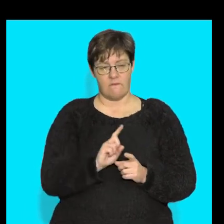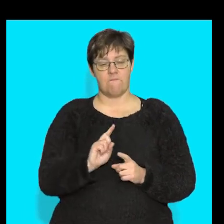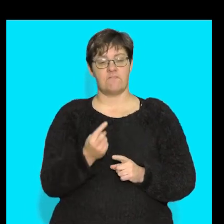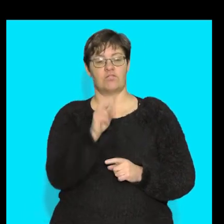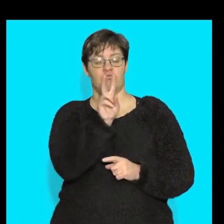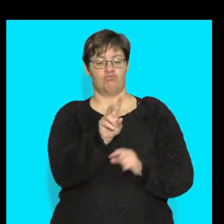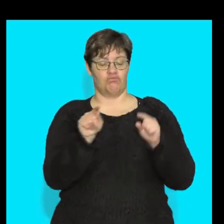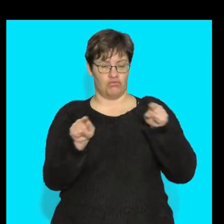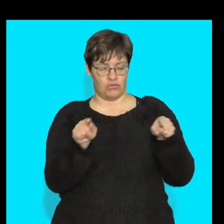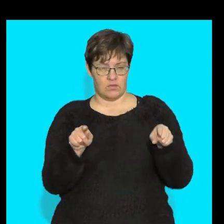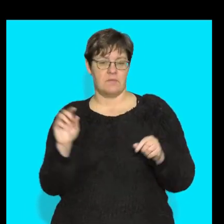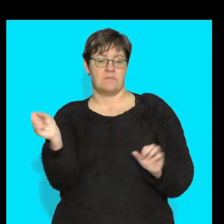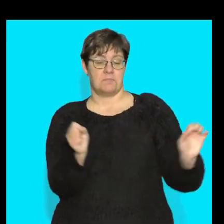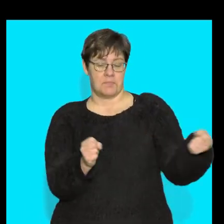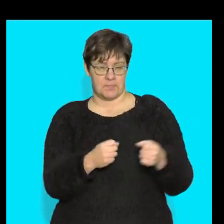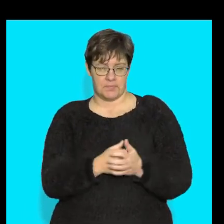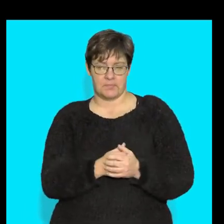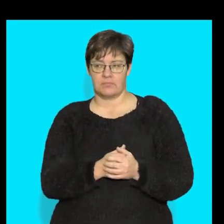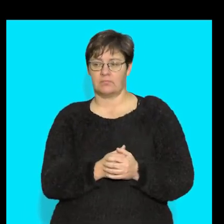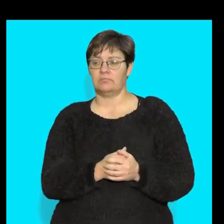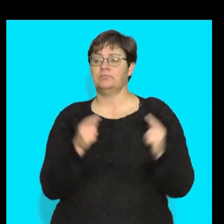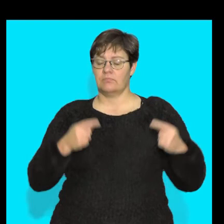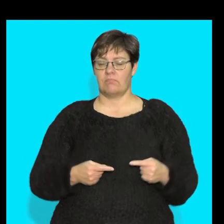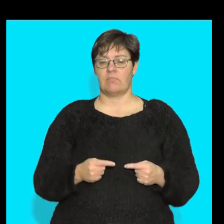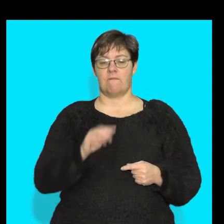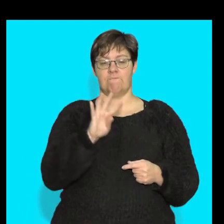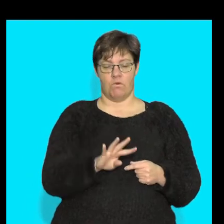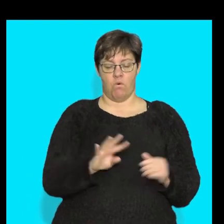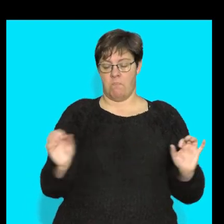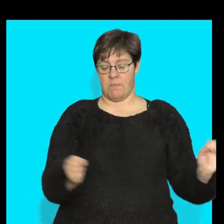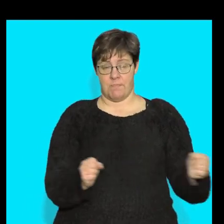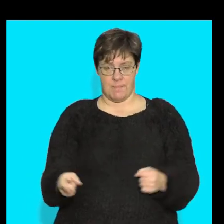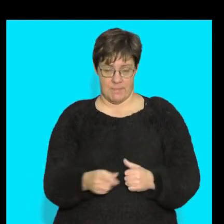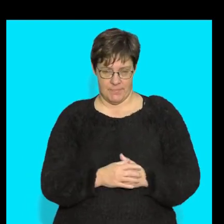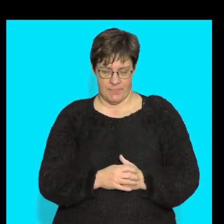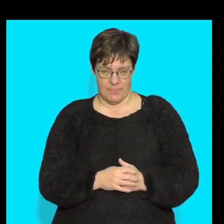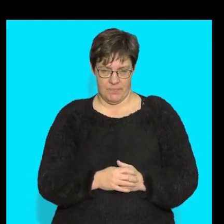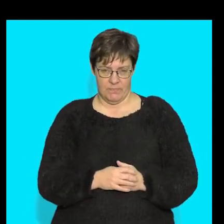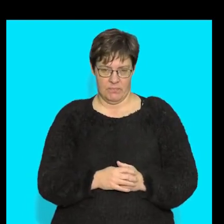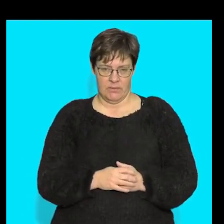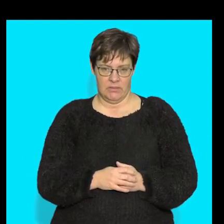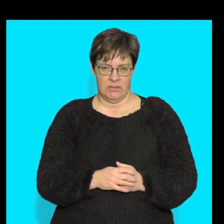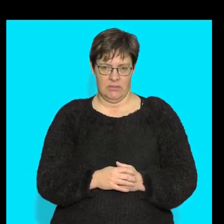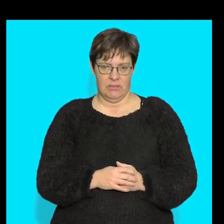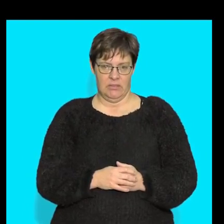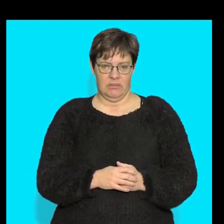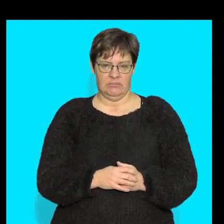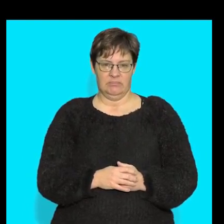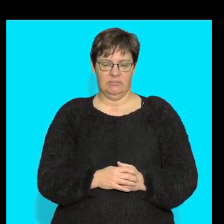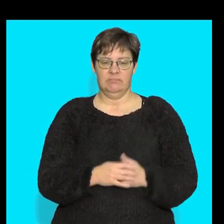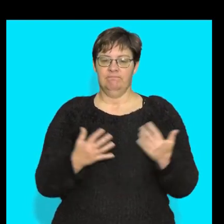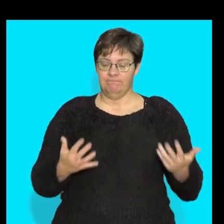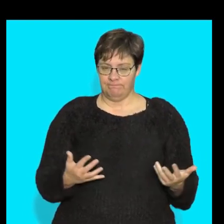were recruited, and then this will be the 4 people that were then recruited by the 2 people. And